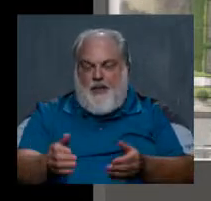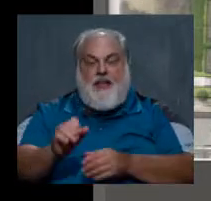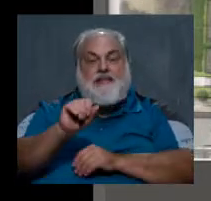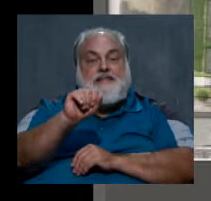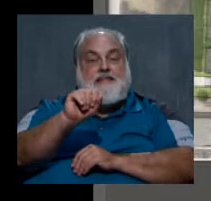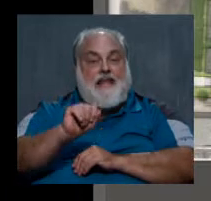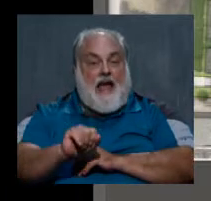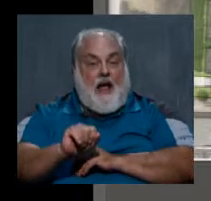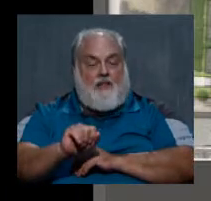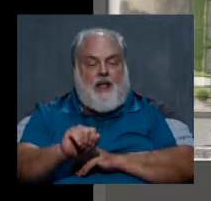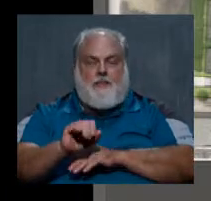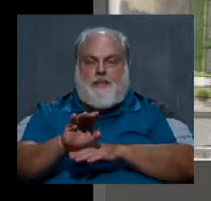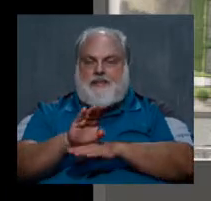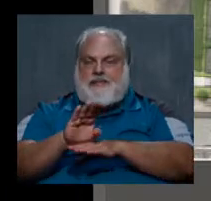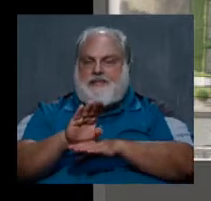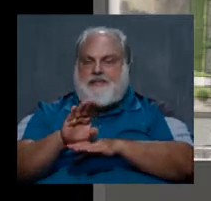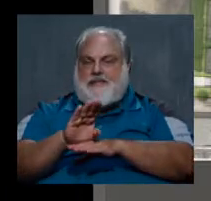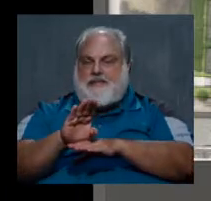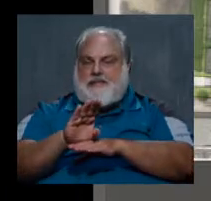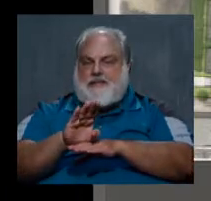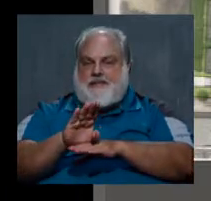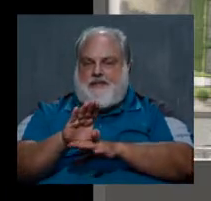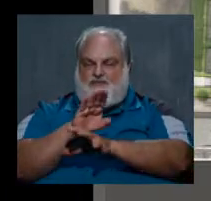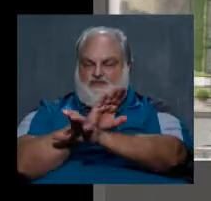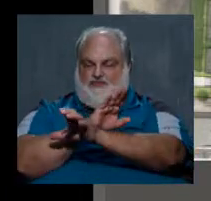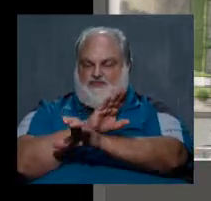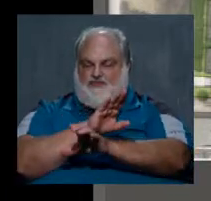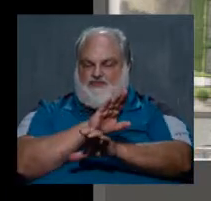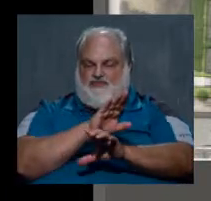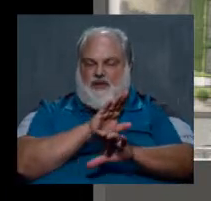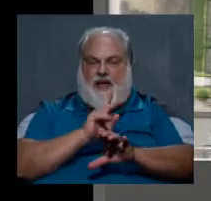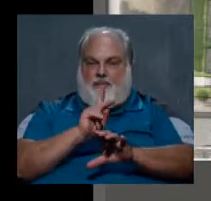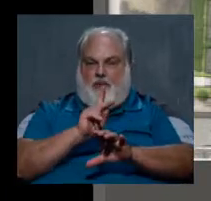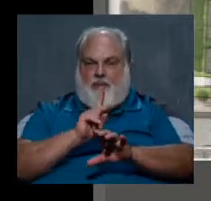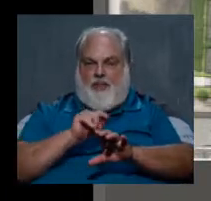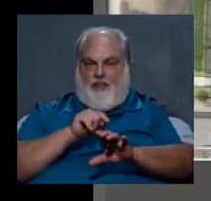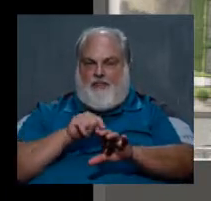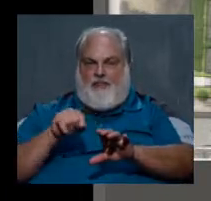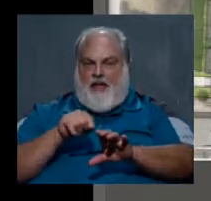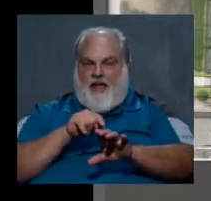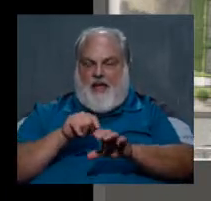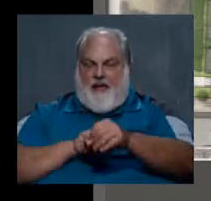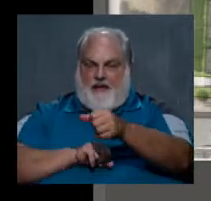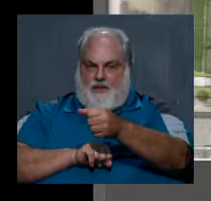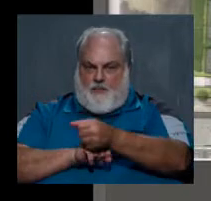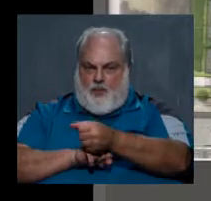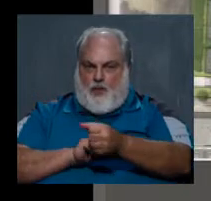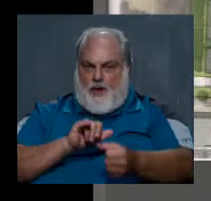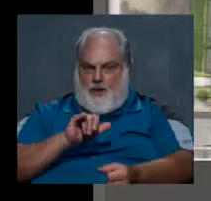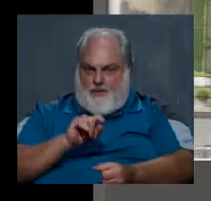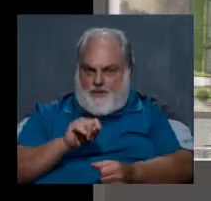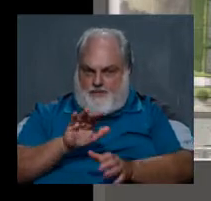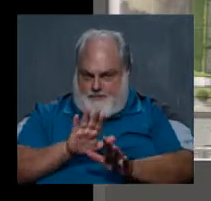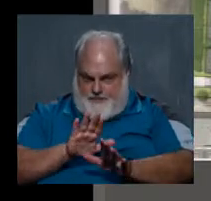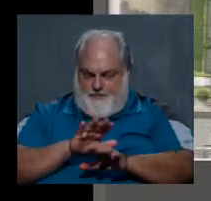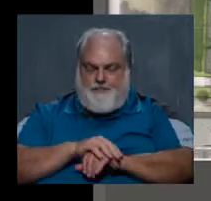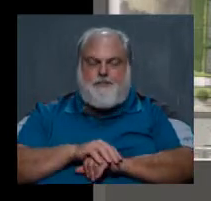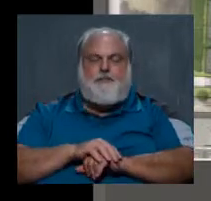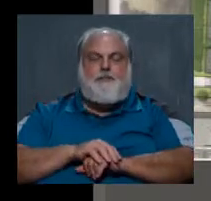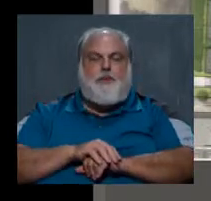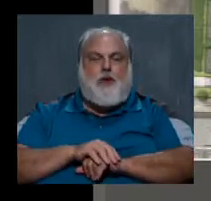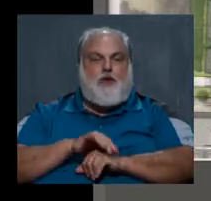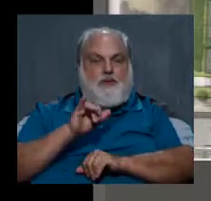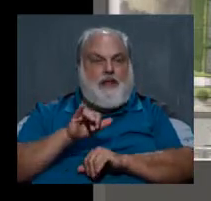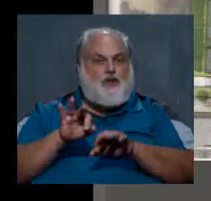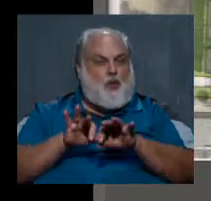we have commercial property that the owners of that are in favor of this development. So this is